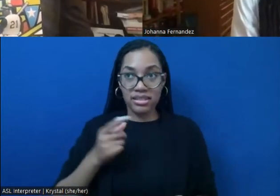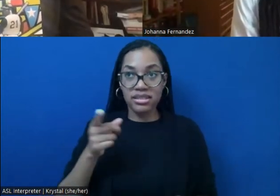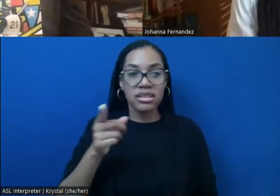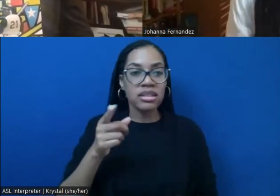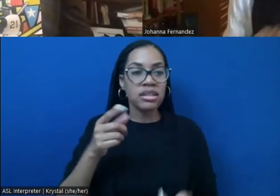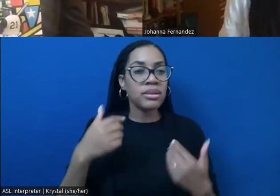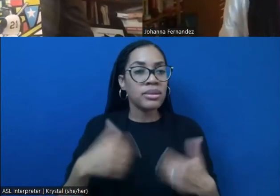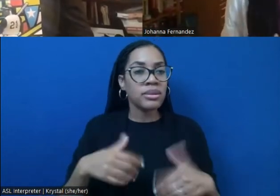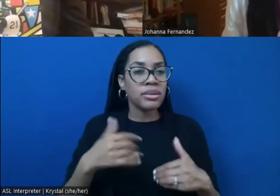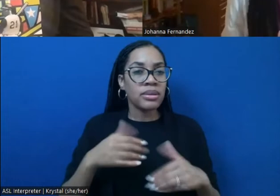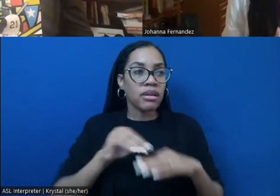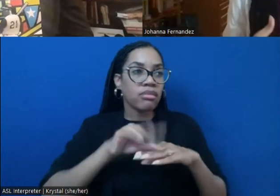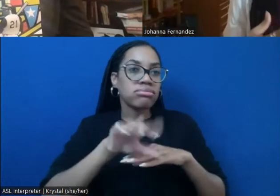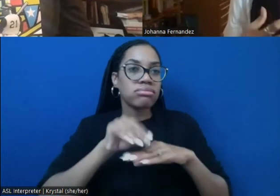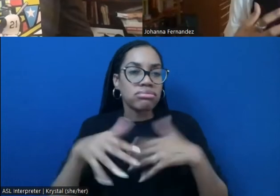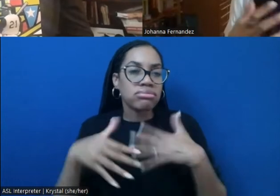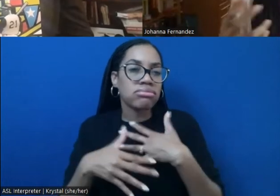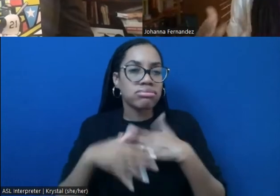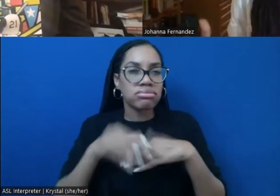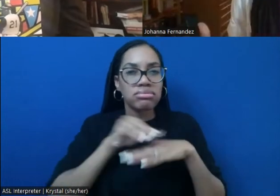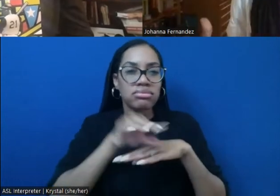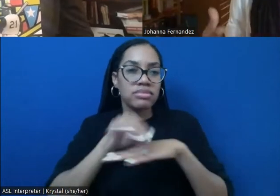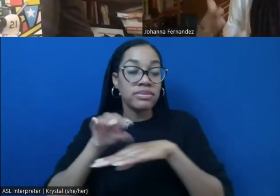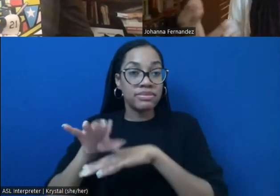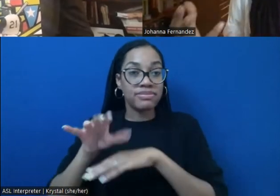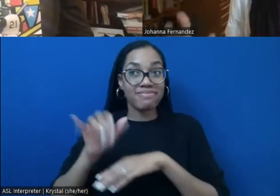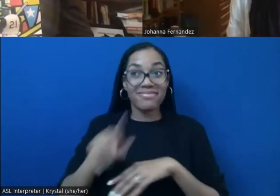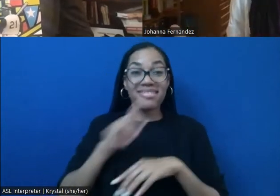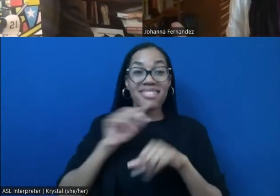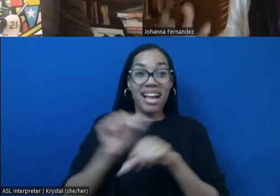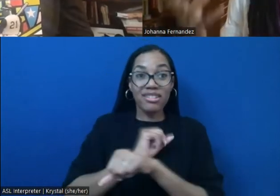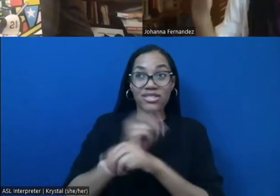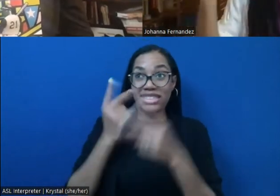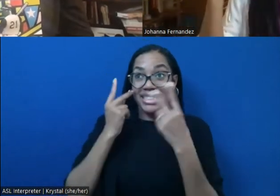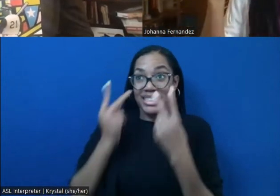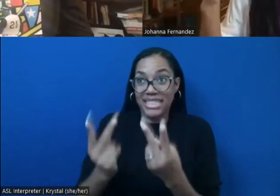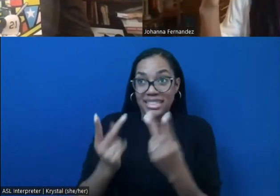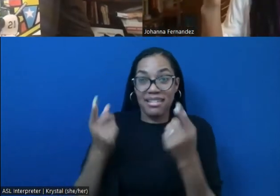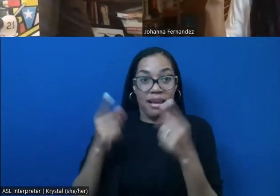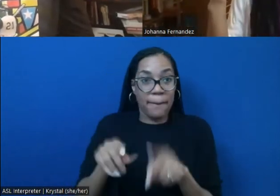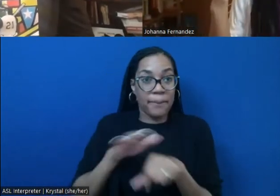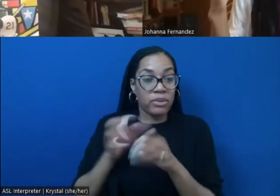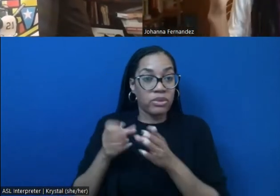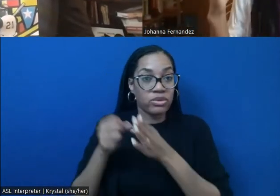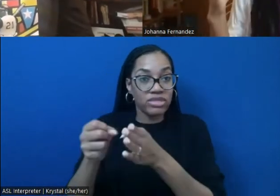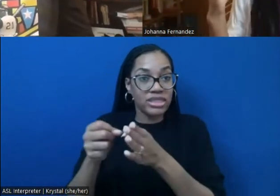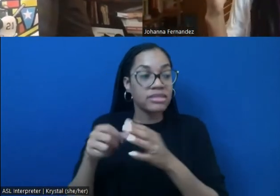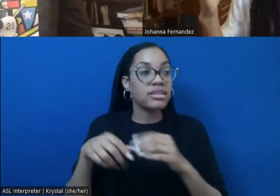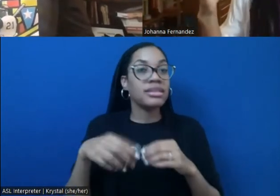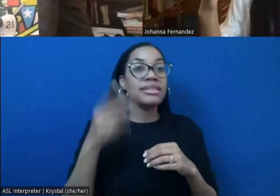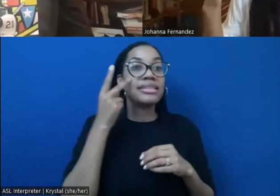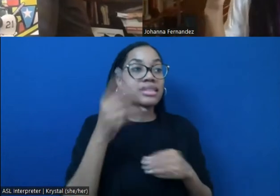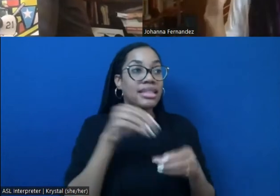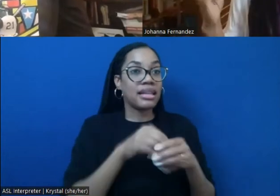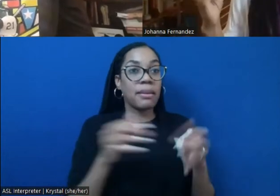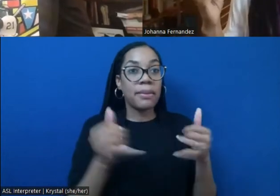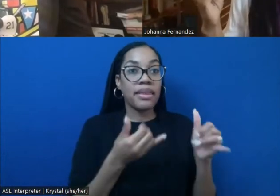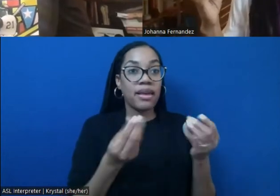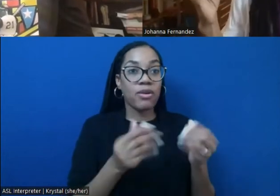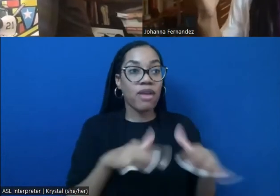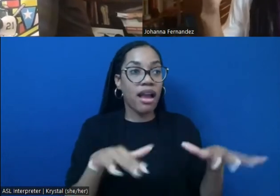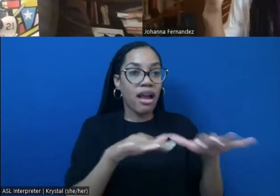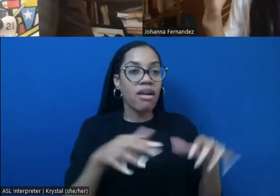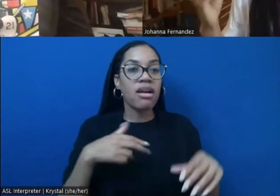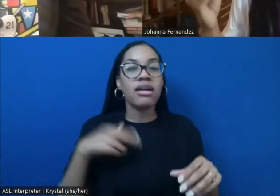essentially playing out in the streets and in the playground what they're hearing from their parents about the